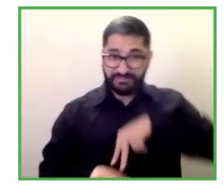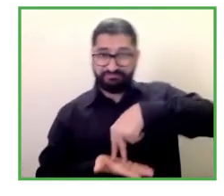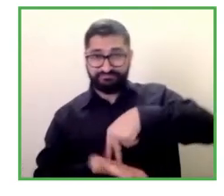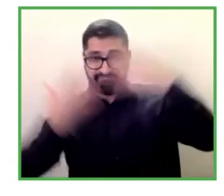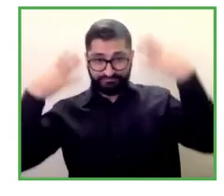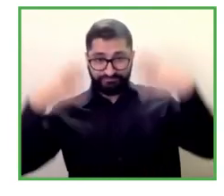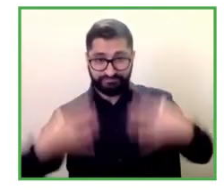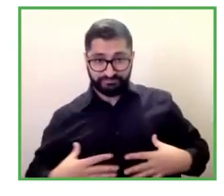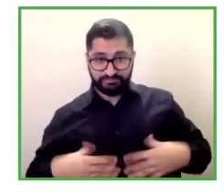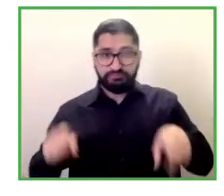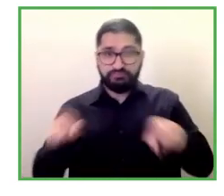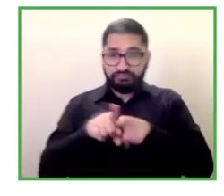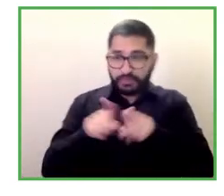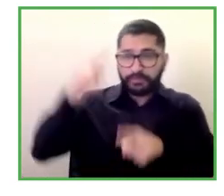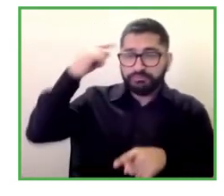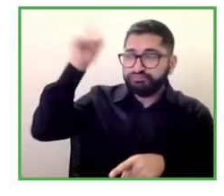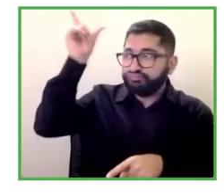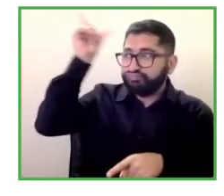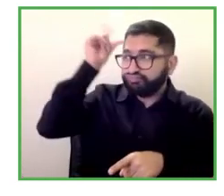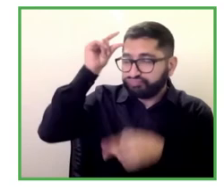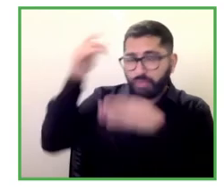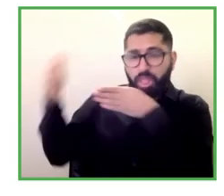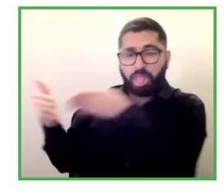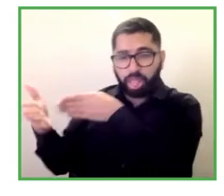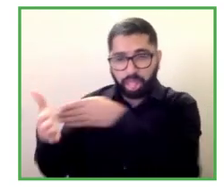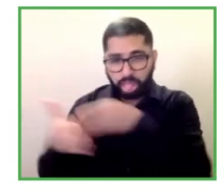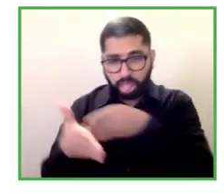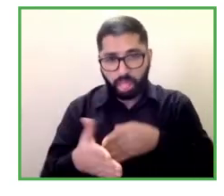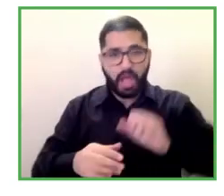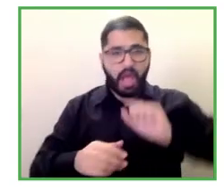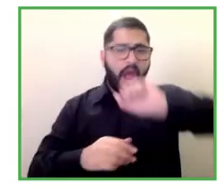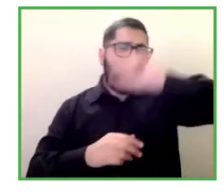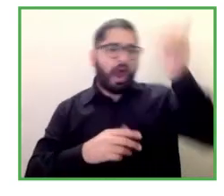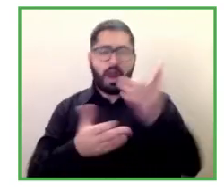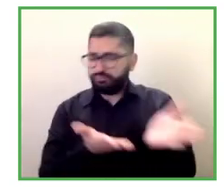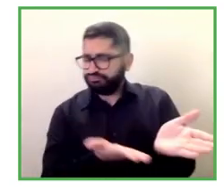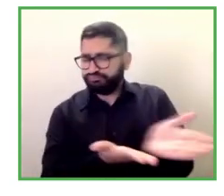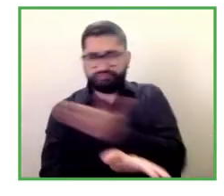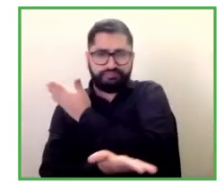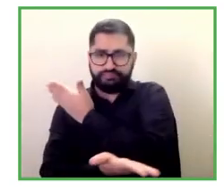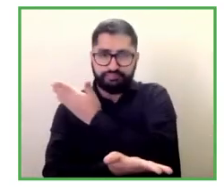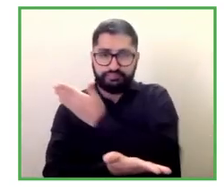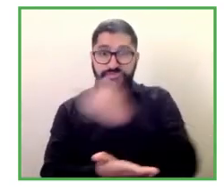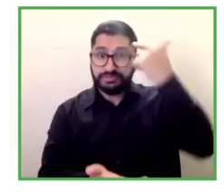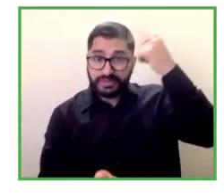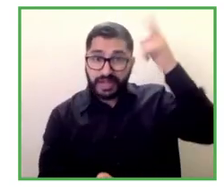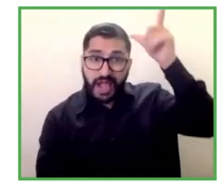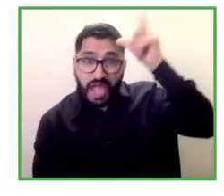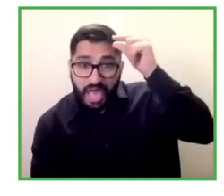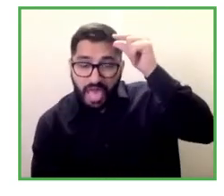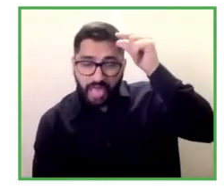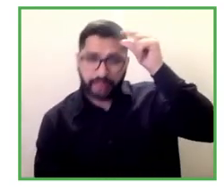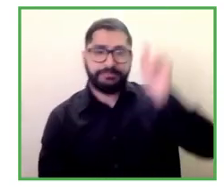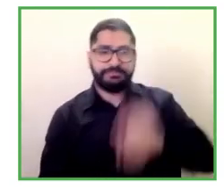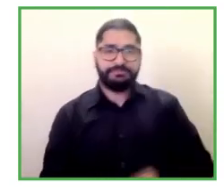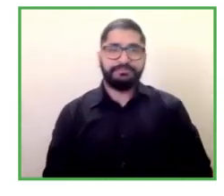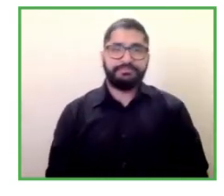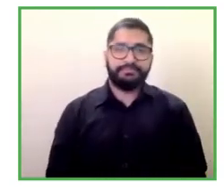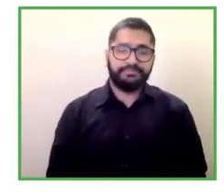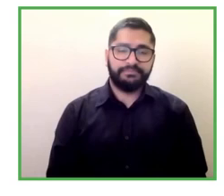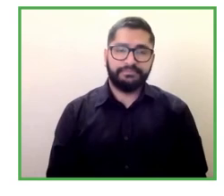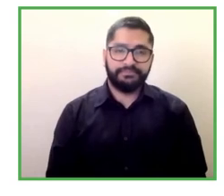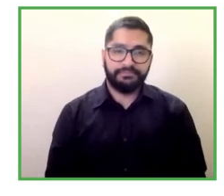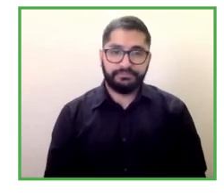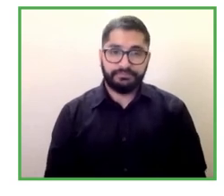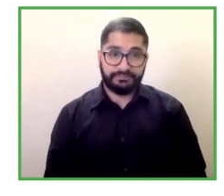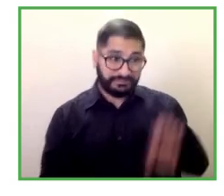barriers. But for this concrete, specific collective with intellectual disabilities